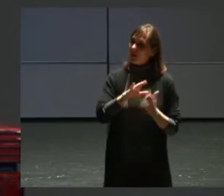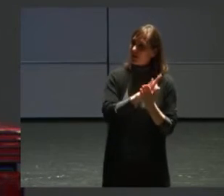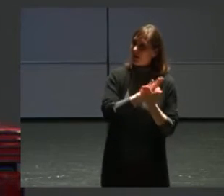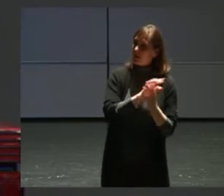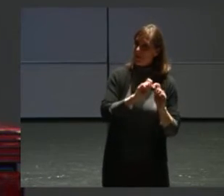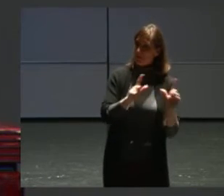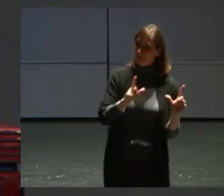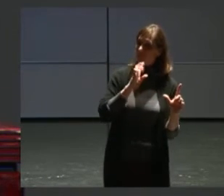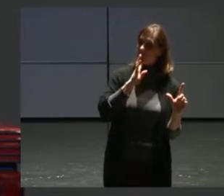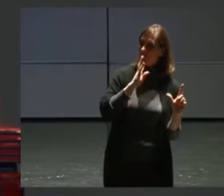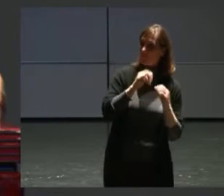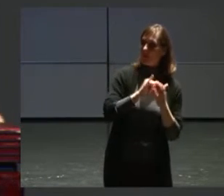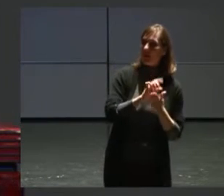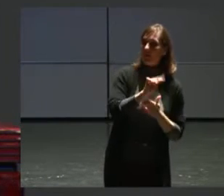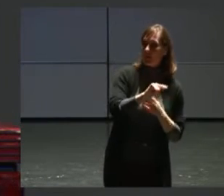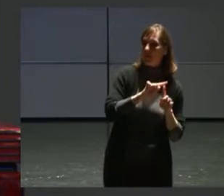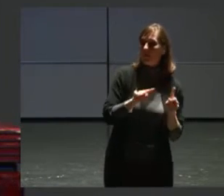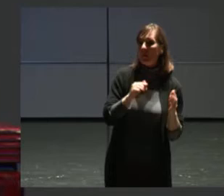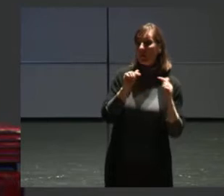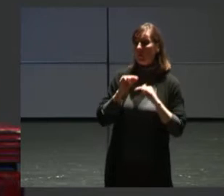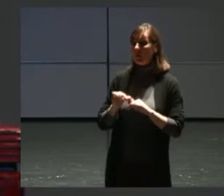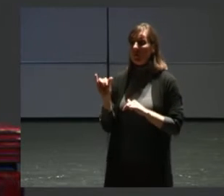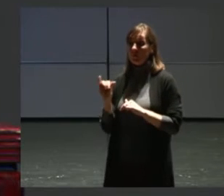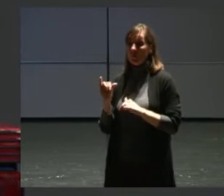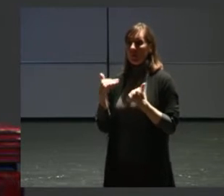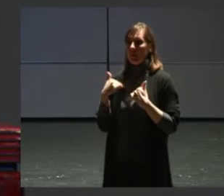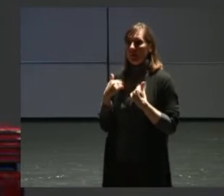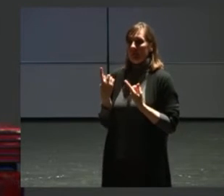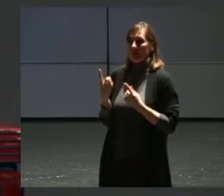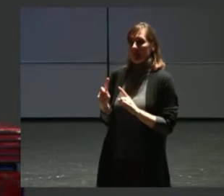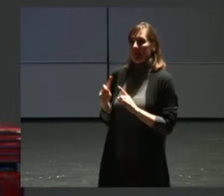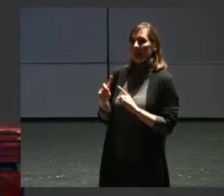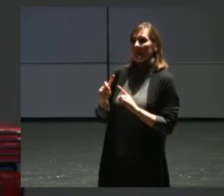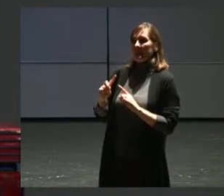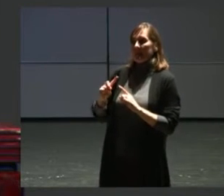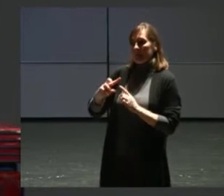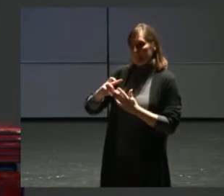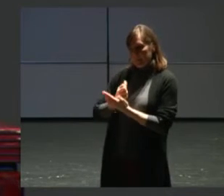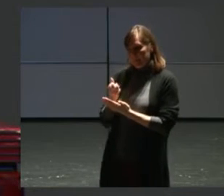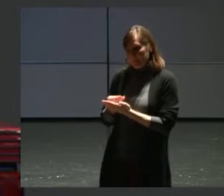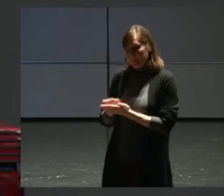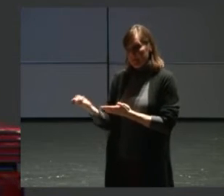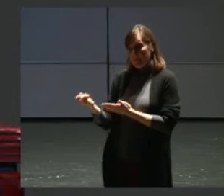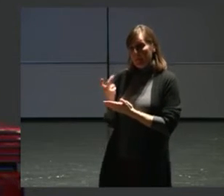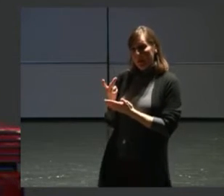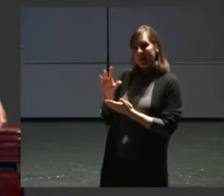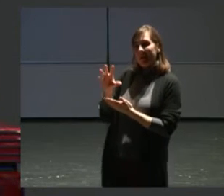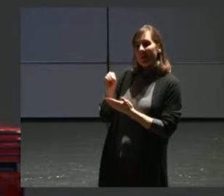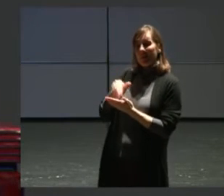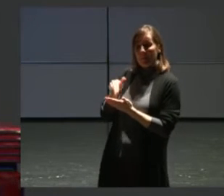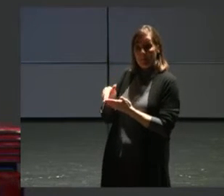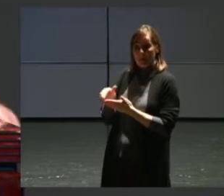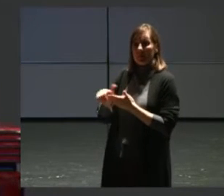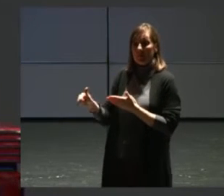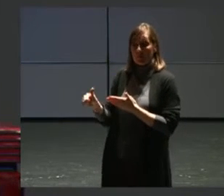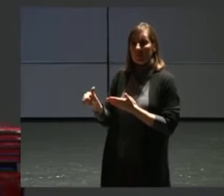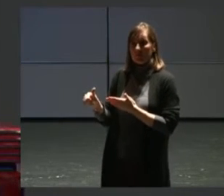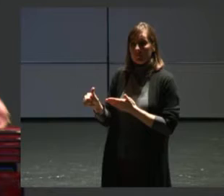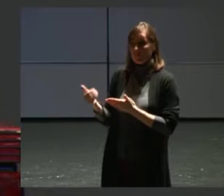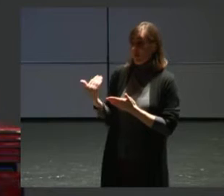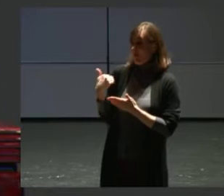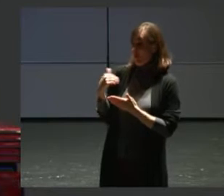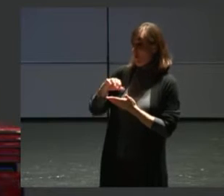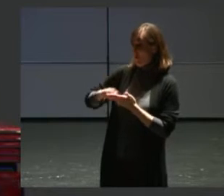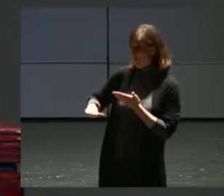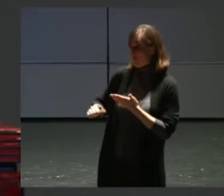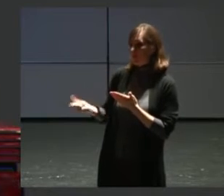also the assumption of the restoration of $50 million that was a lapse from the prior biennial budget. So together, that